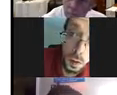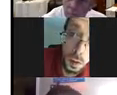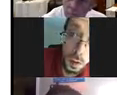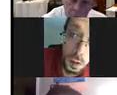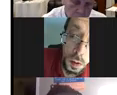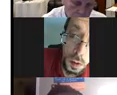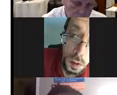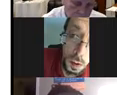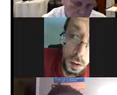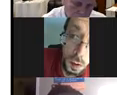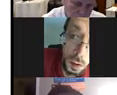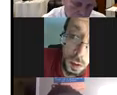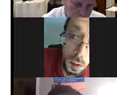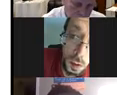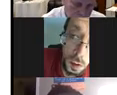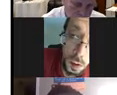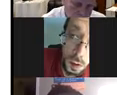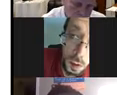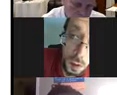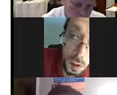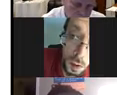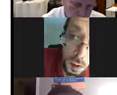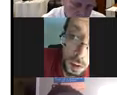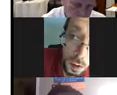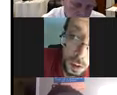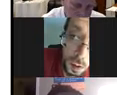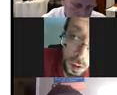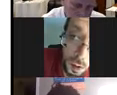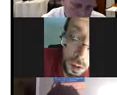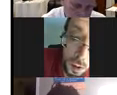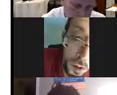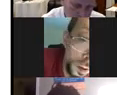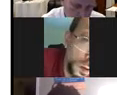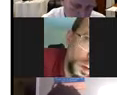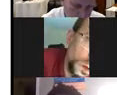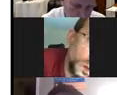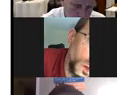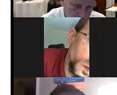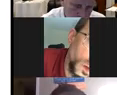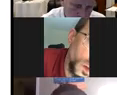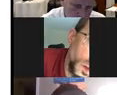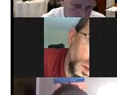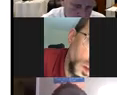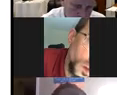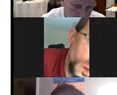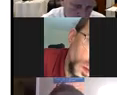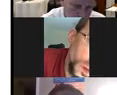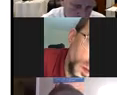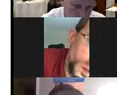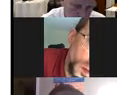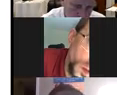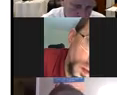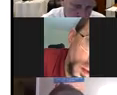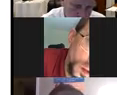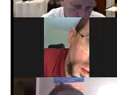up, because there's a problem within disability of thinking disability folks have to be spoken for.